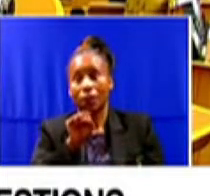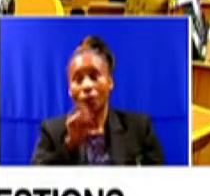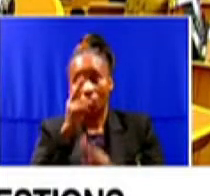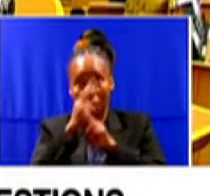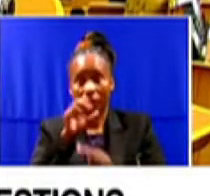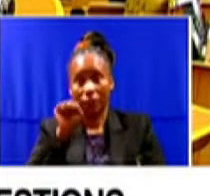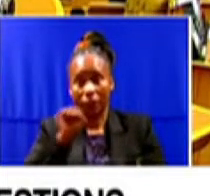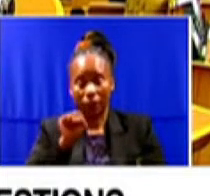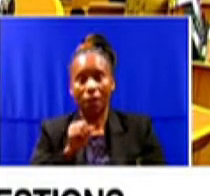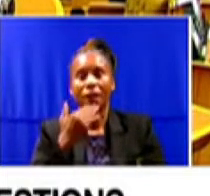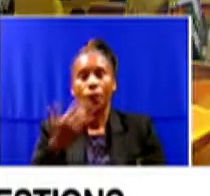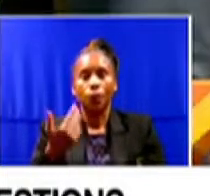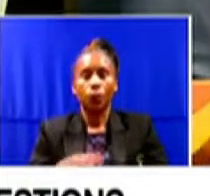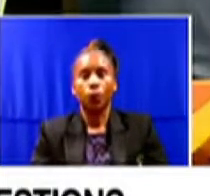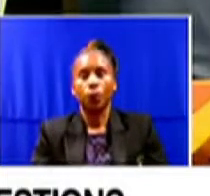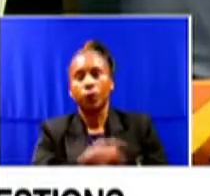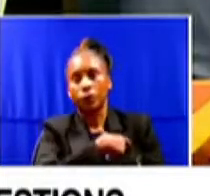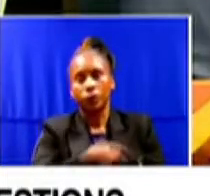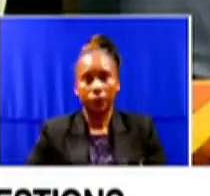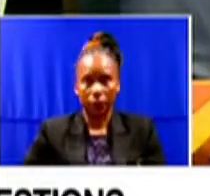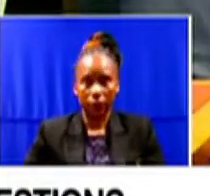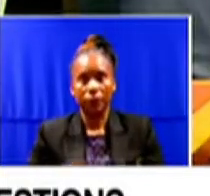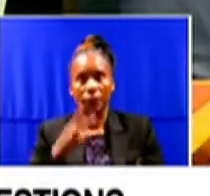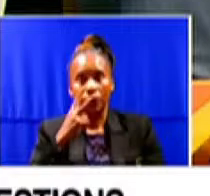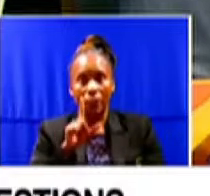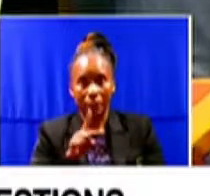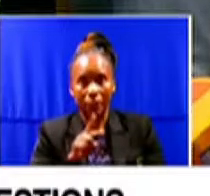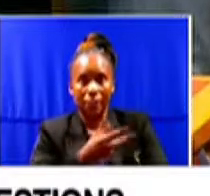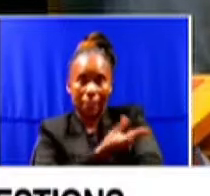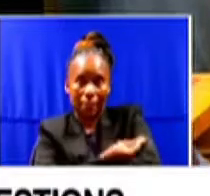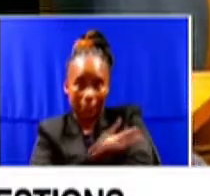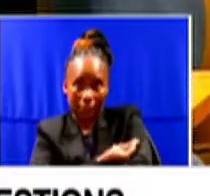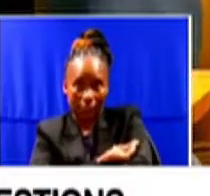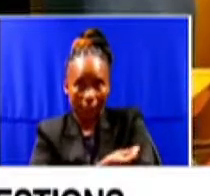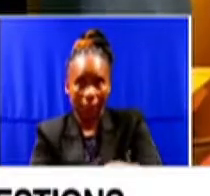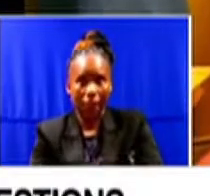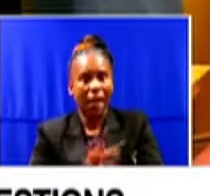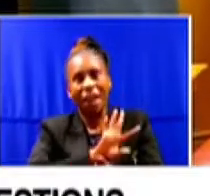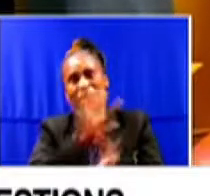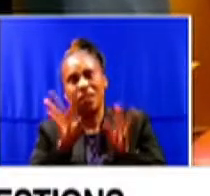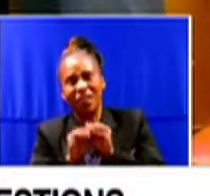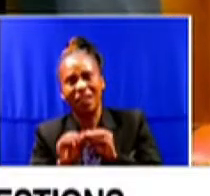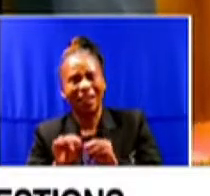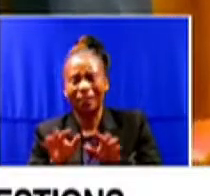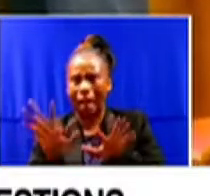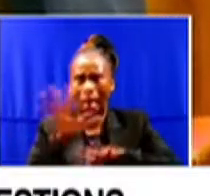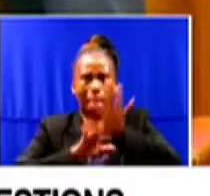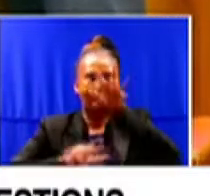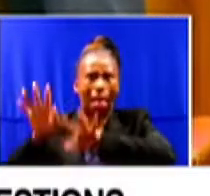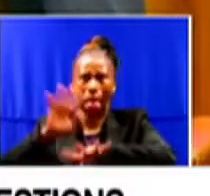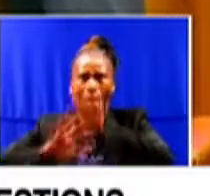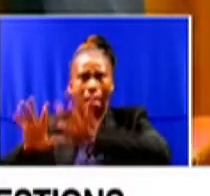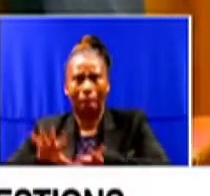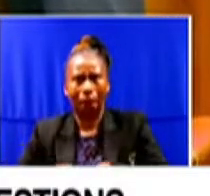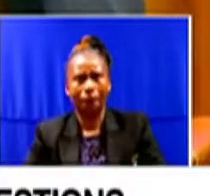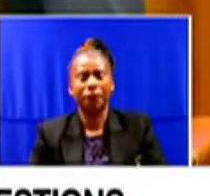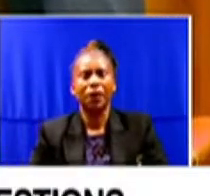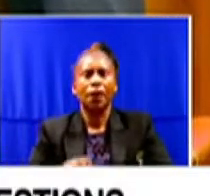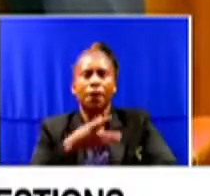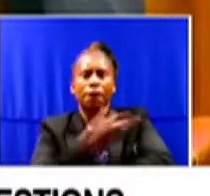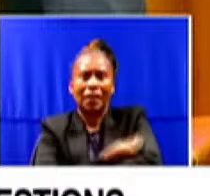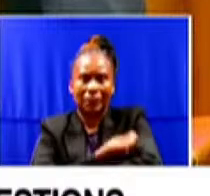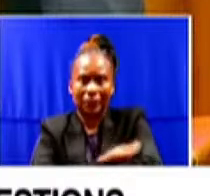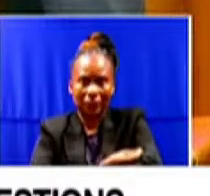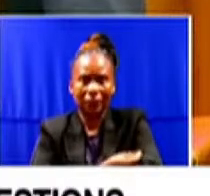matters now is vaccines and arms. Anything else is just simply waffle. Vaccines secured means